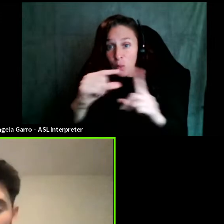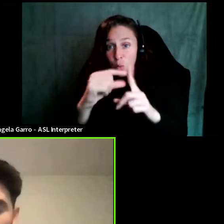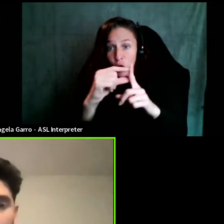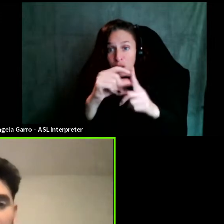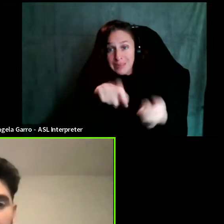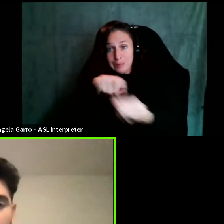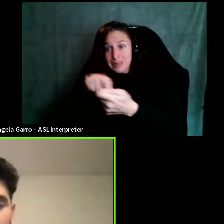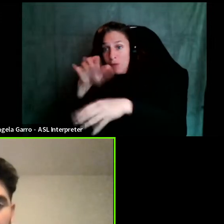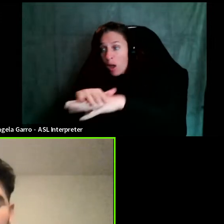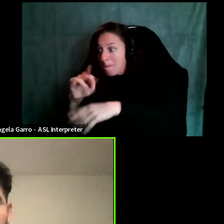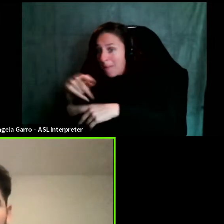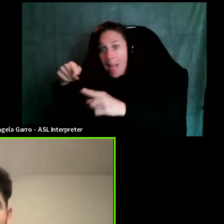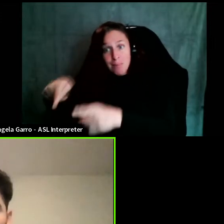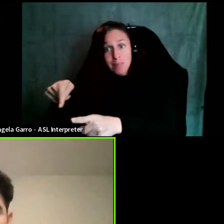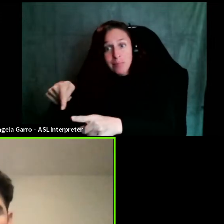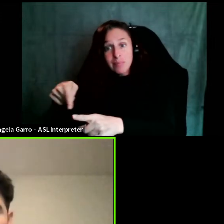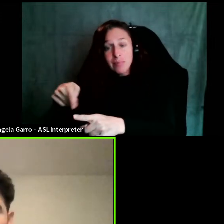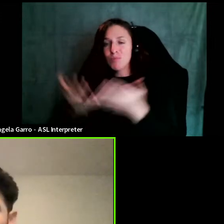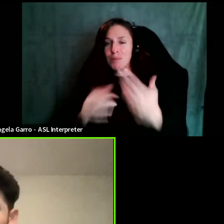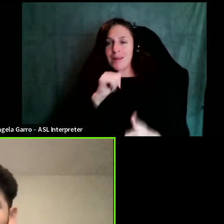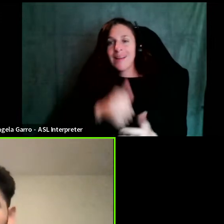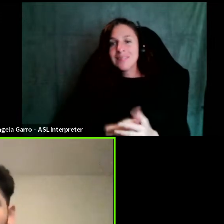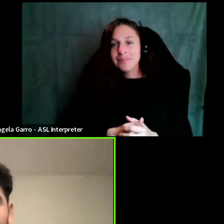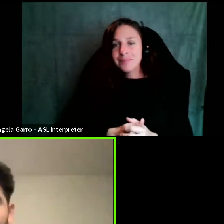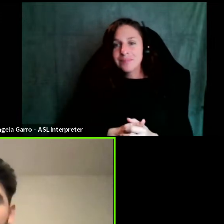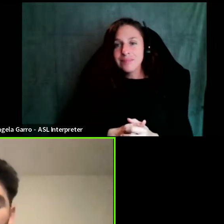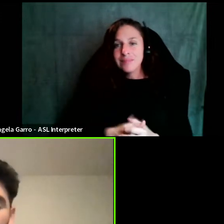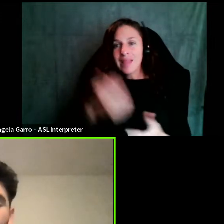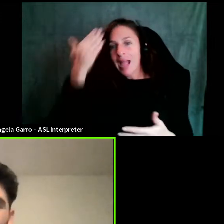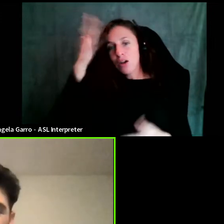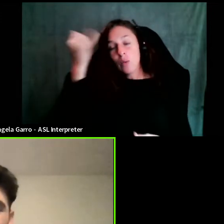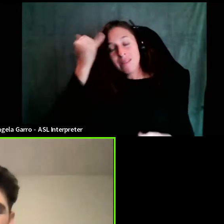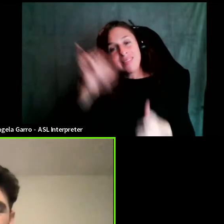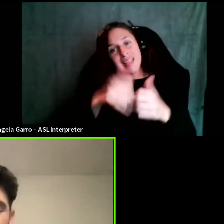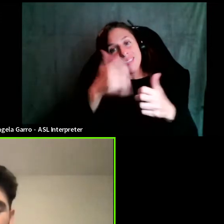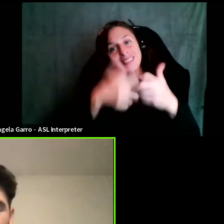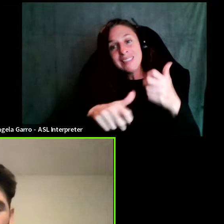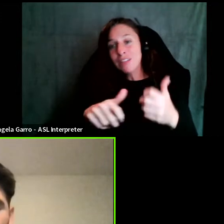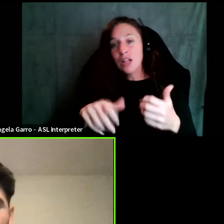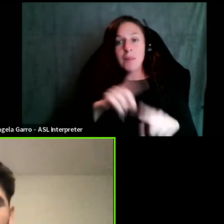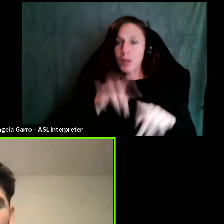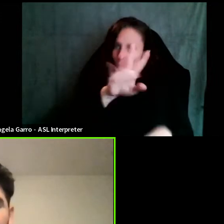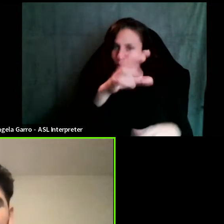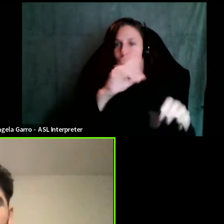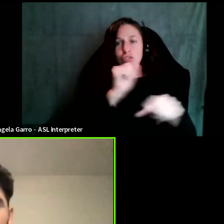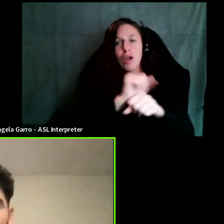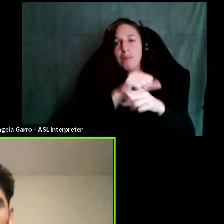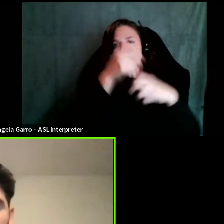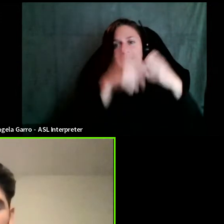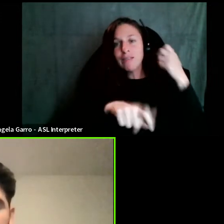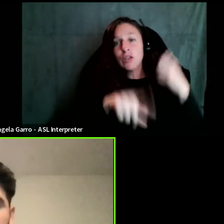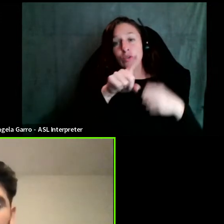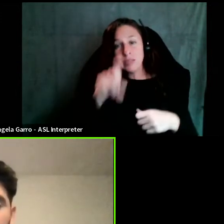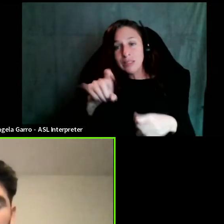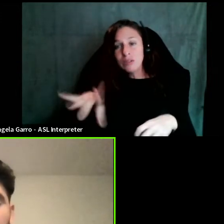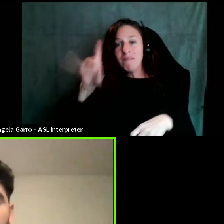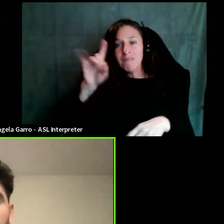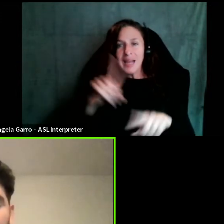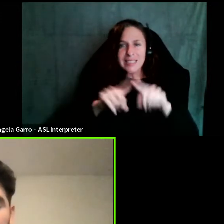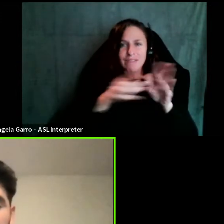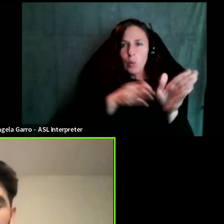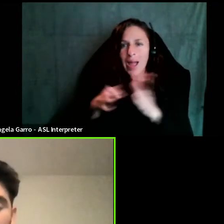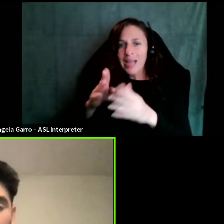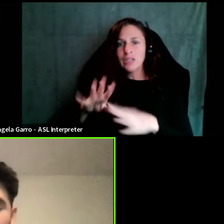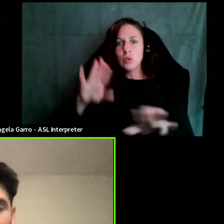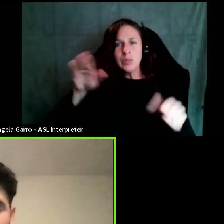map? Probably not. Now, I don't know if this is a difficult task, but you know what? Your job is difficult. So you guys need to find the ways to introduce the